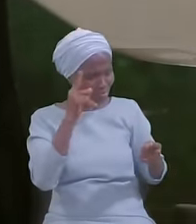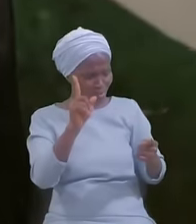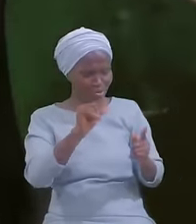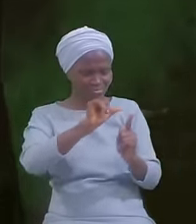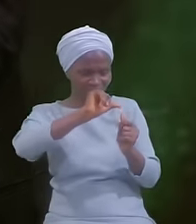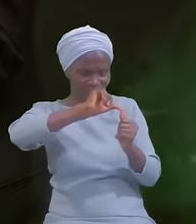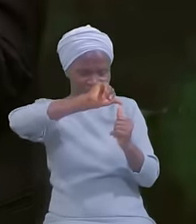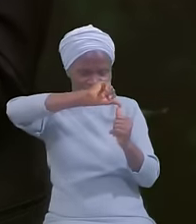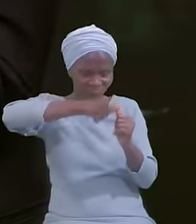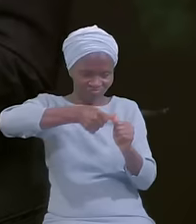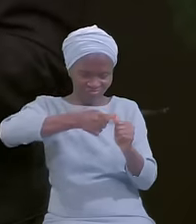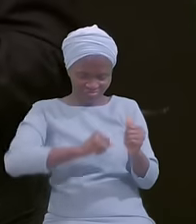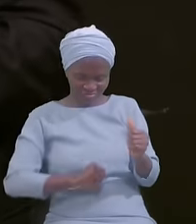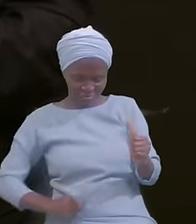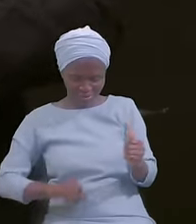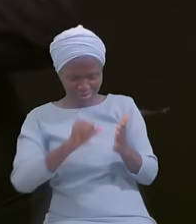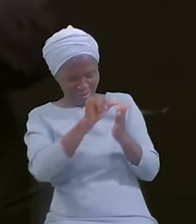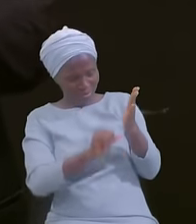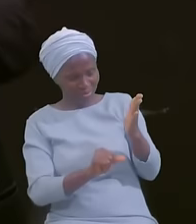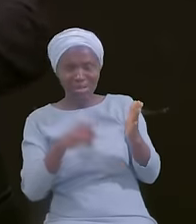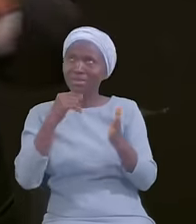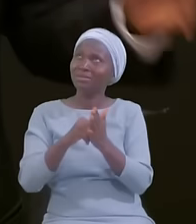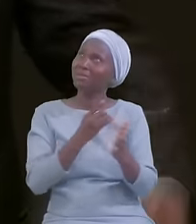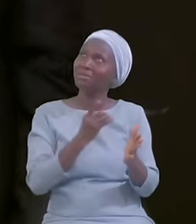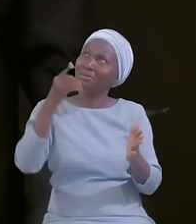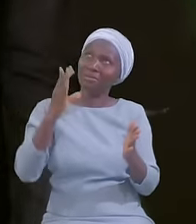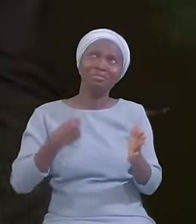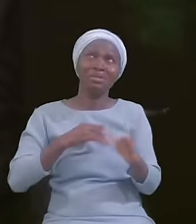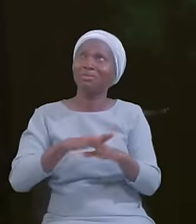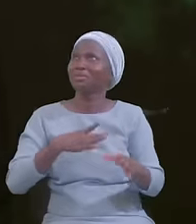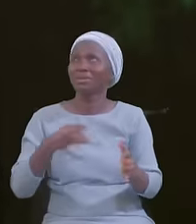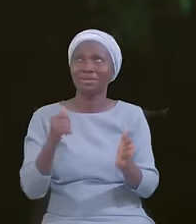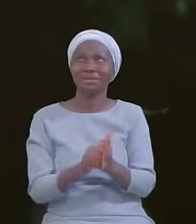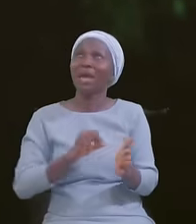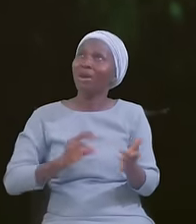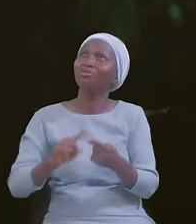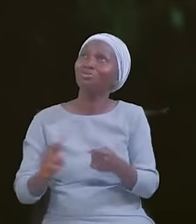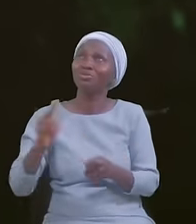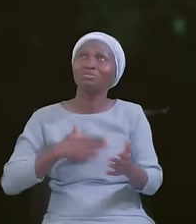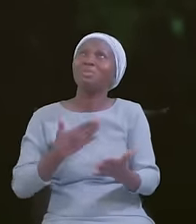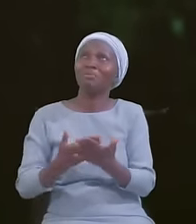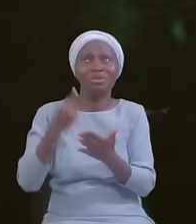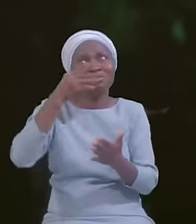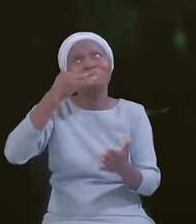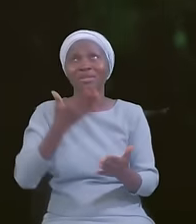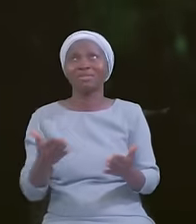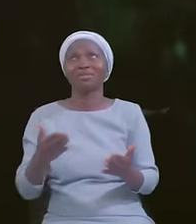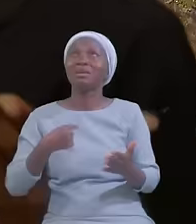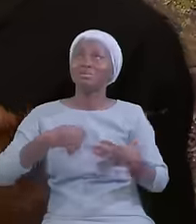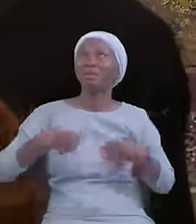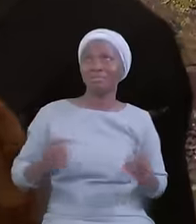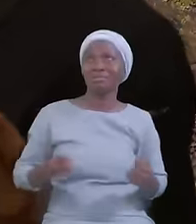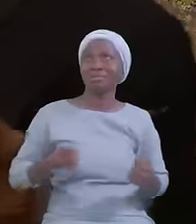or whatever and say, I don't want that. I want to spend the money in another way. I am healed. You are